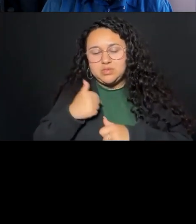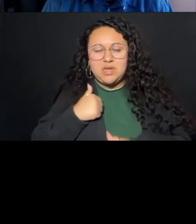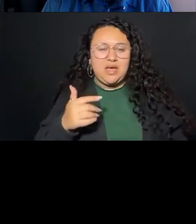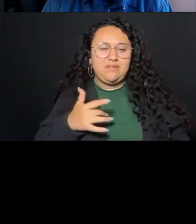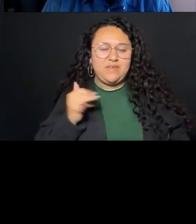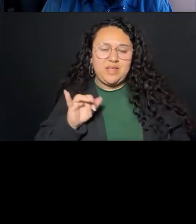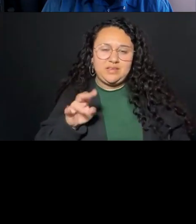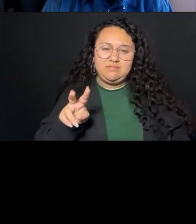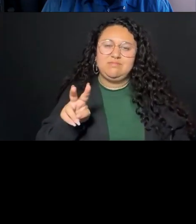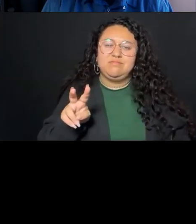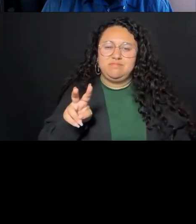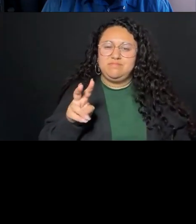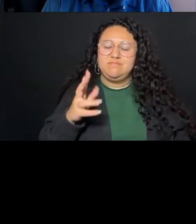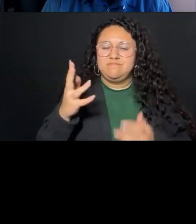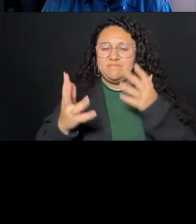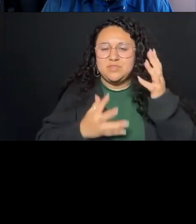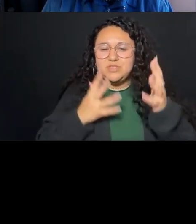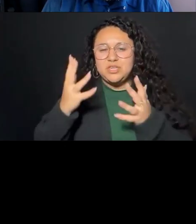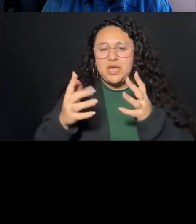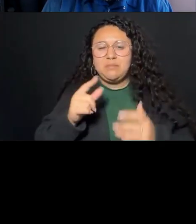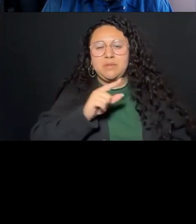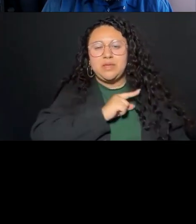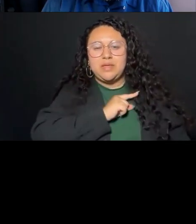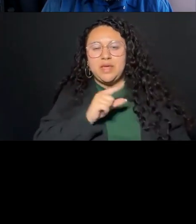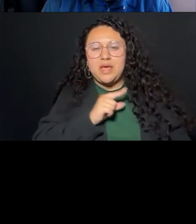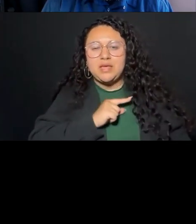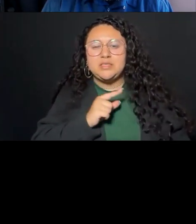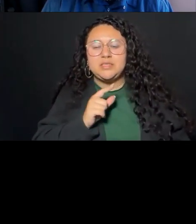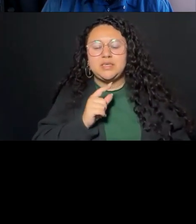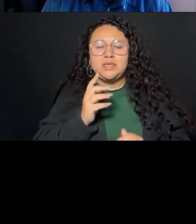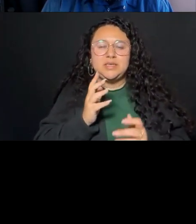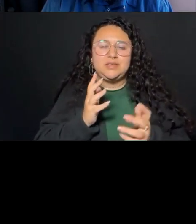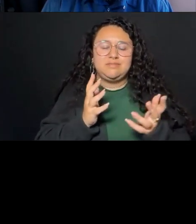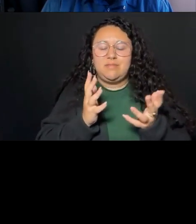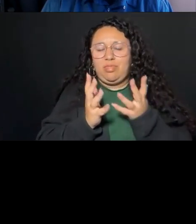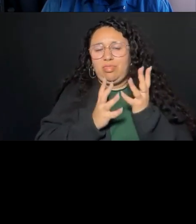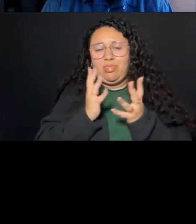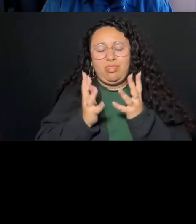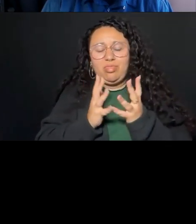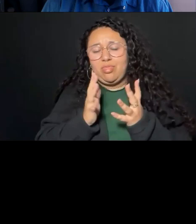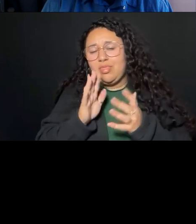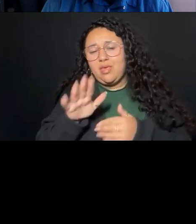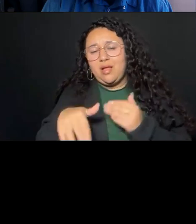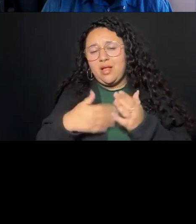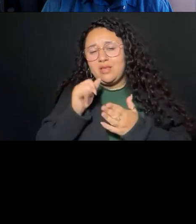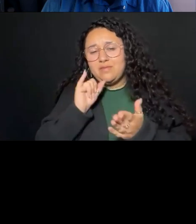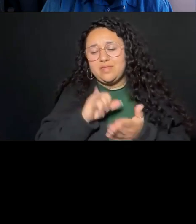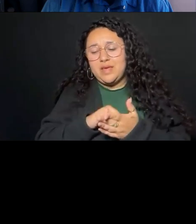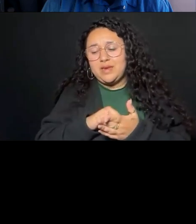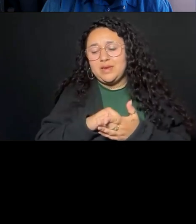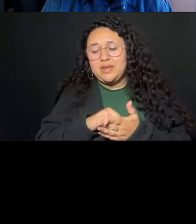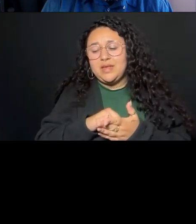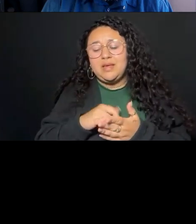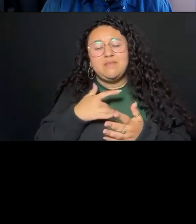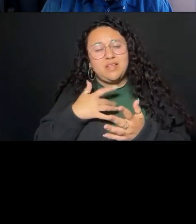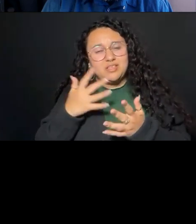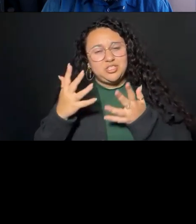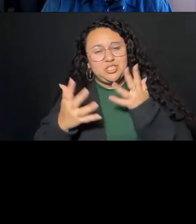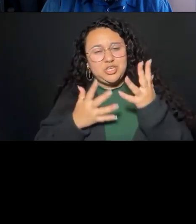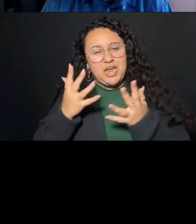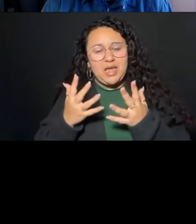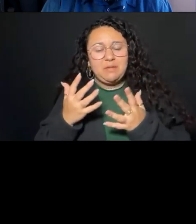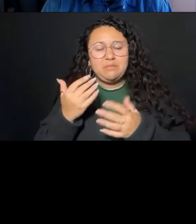like ashamed and like guilty and like embarrassed and all those things. And I guess like shame and embarrassment